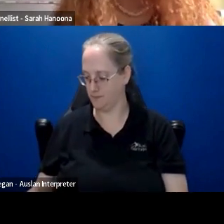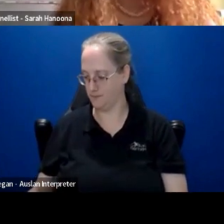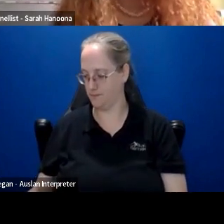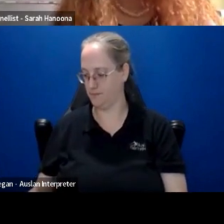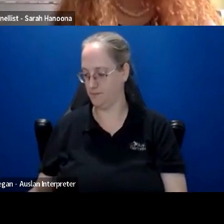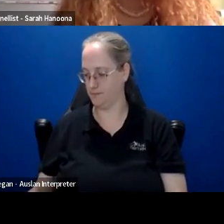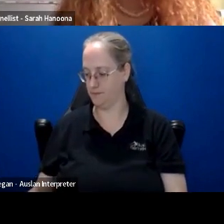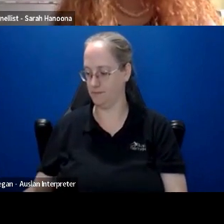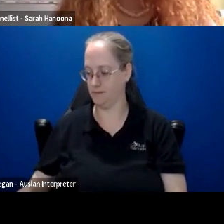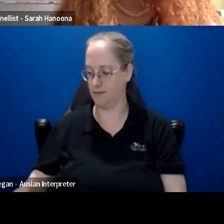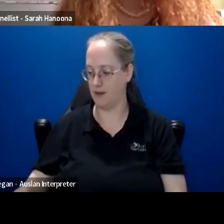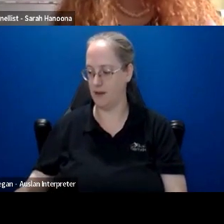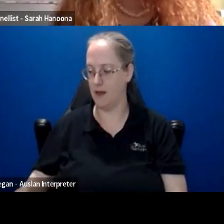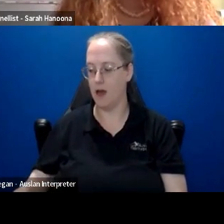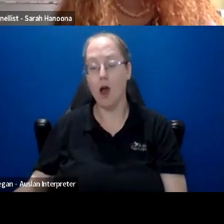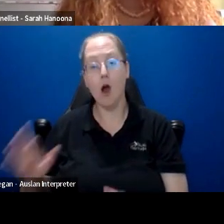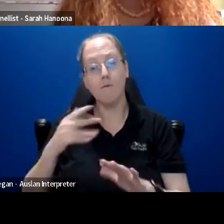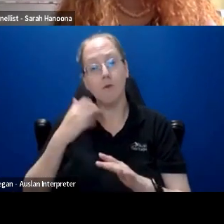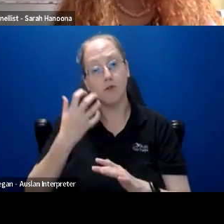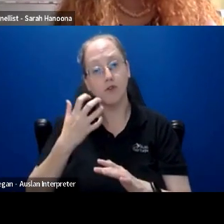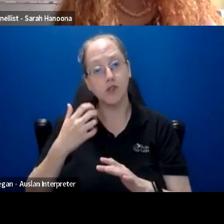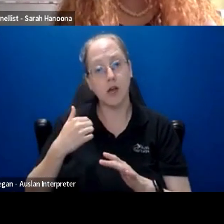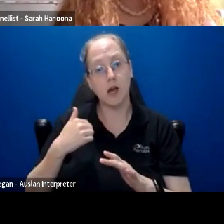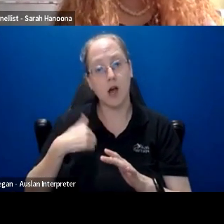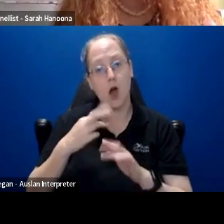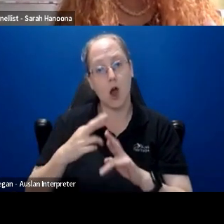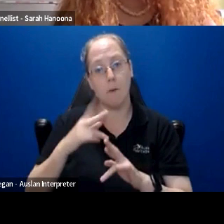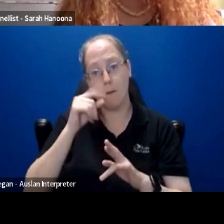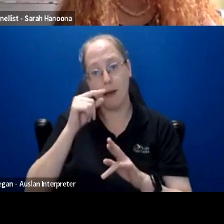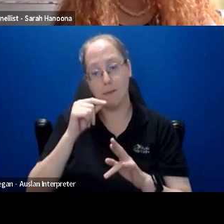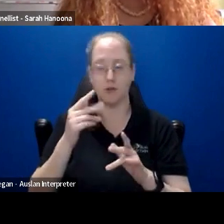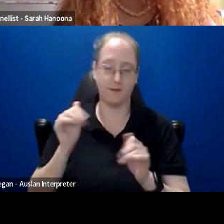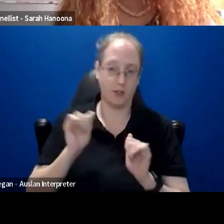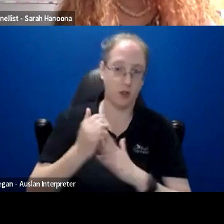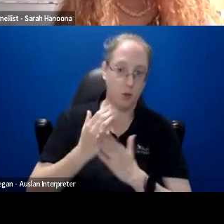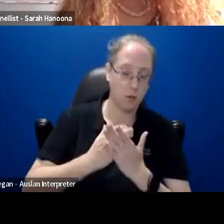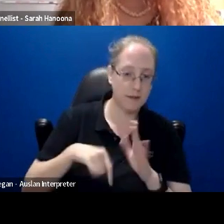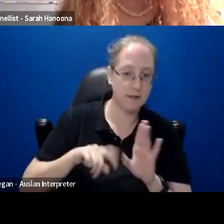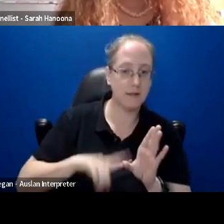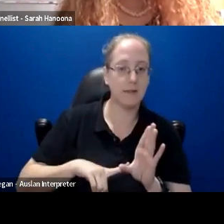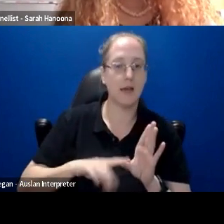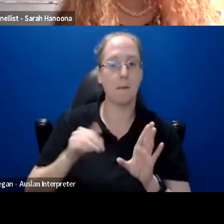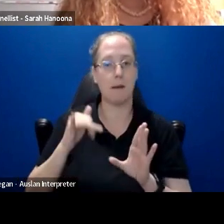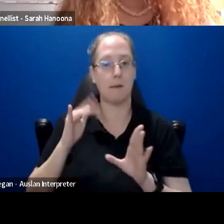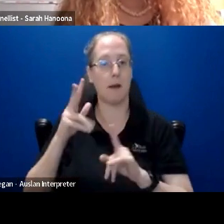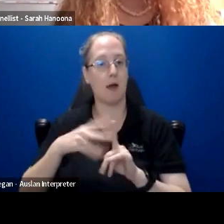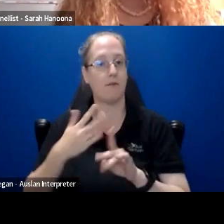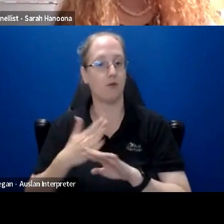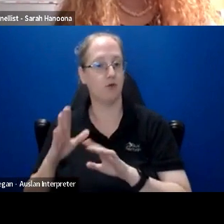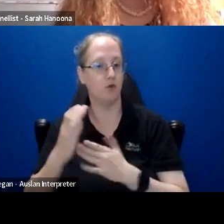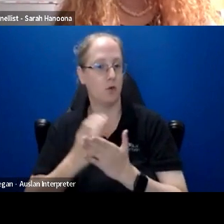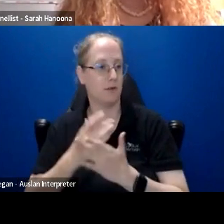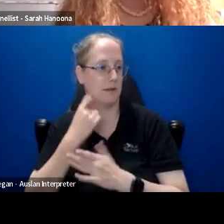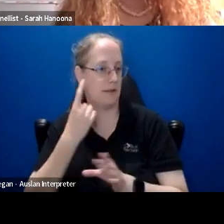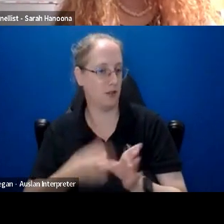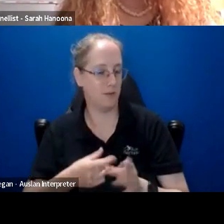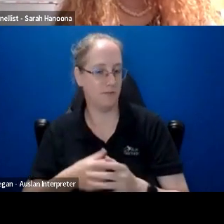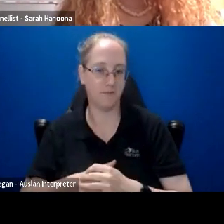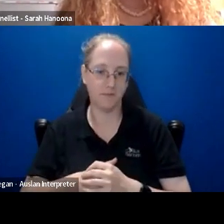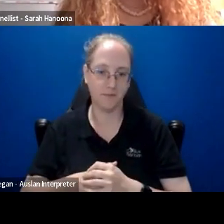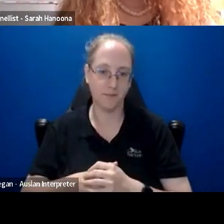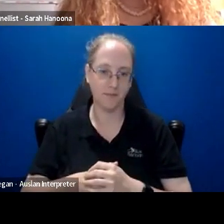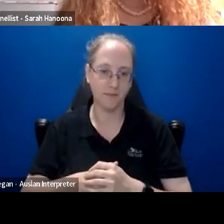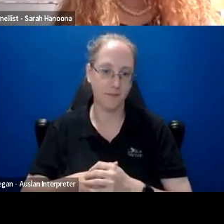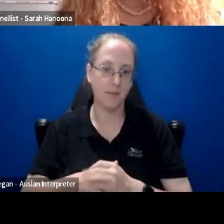I hope that I'm able to finish off my course for this year and maybe enroll in new courses for next year.